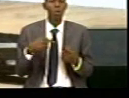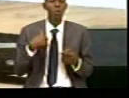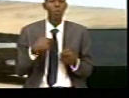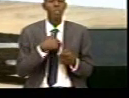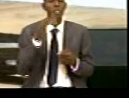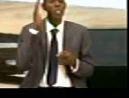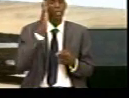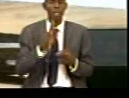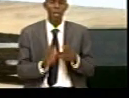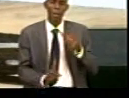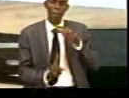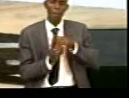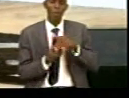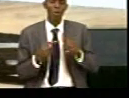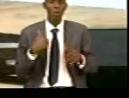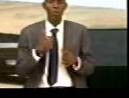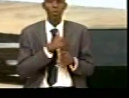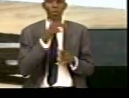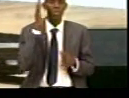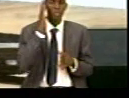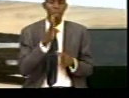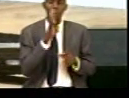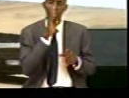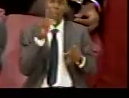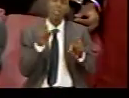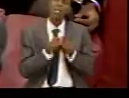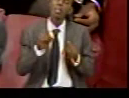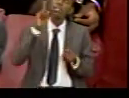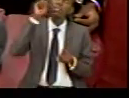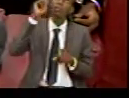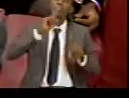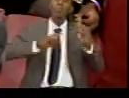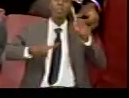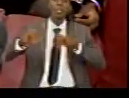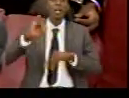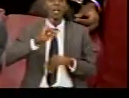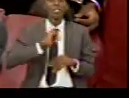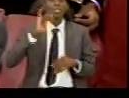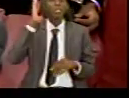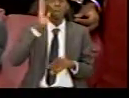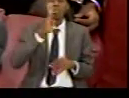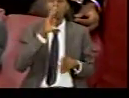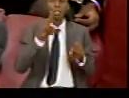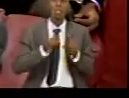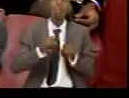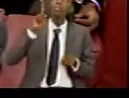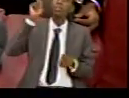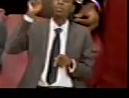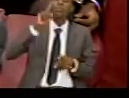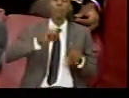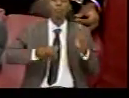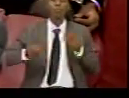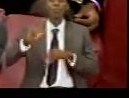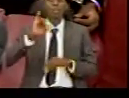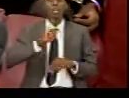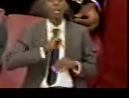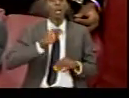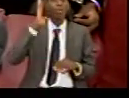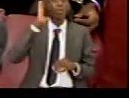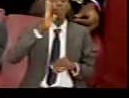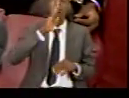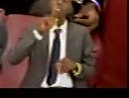be like him. Somebody there, I shall be like him. Somebody there, I will be like